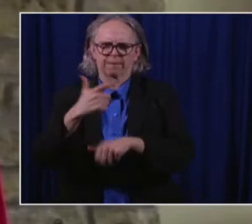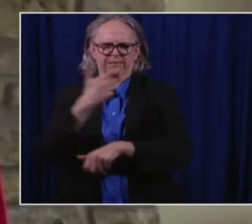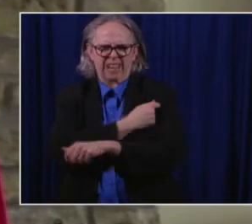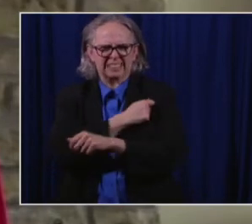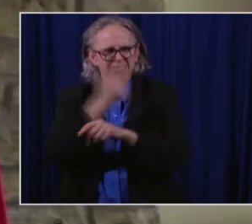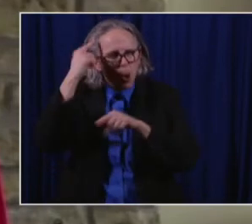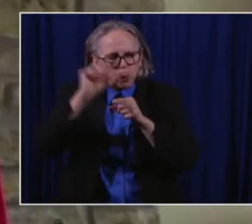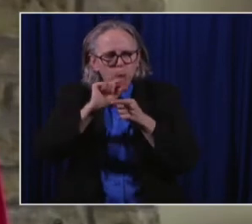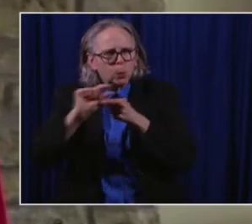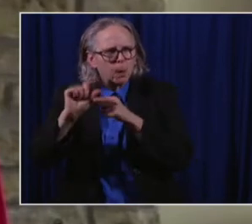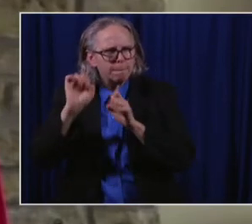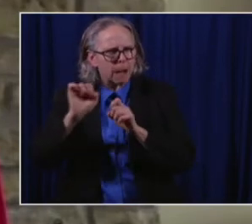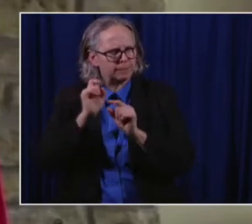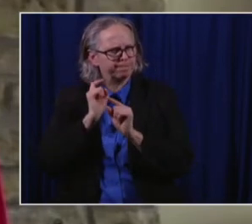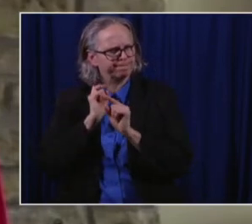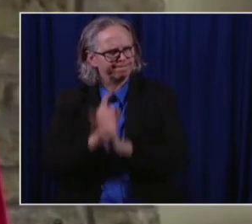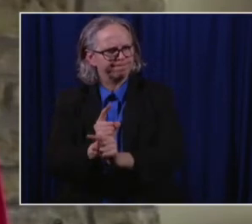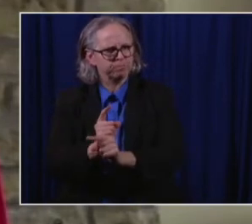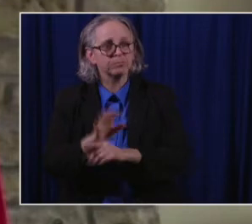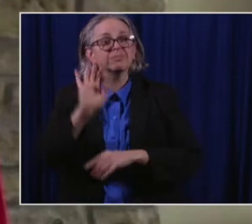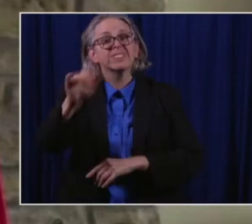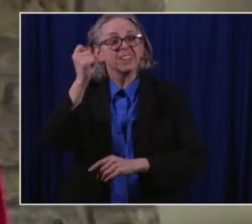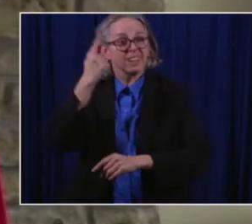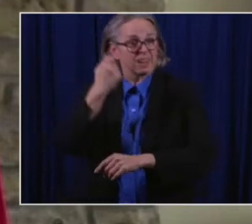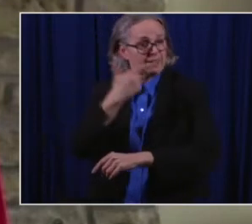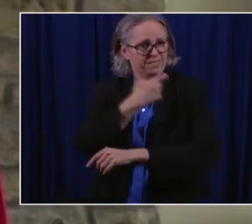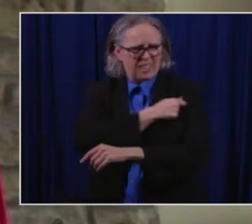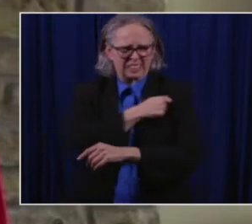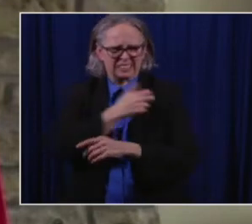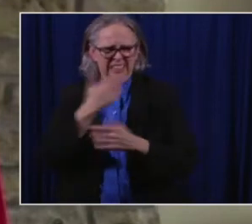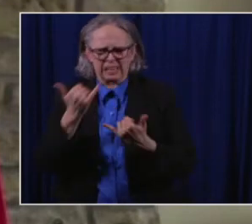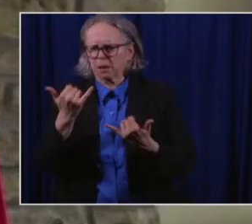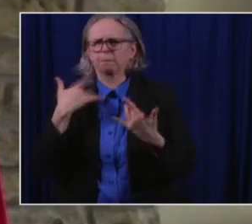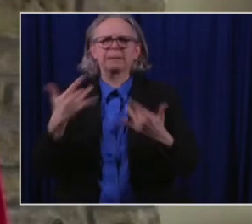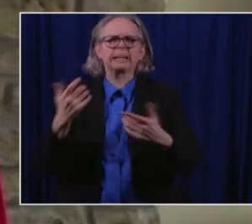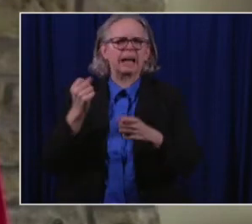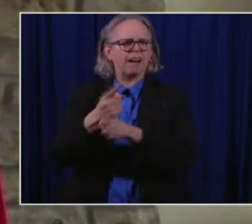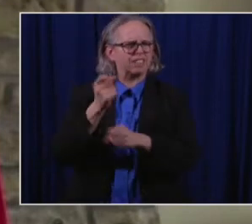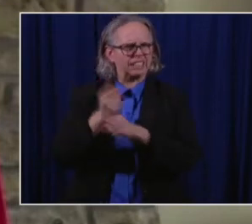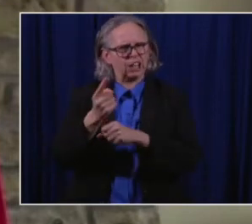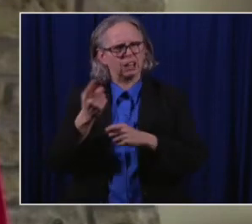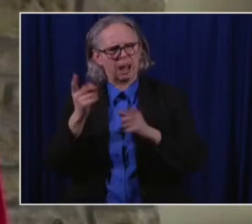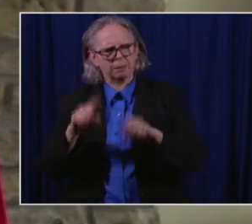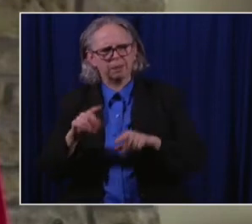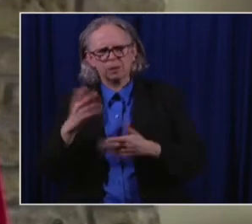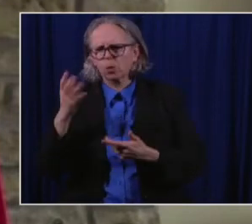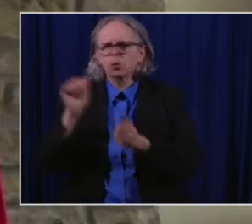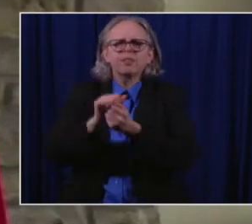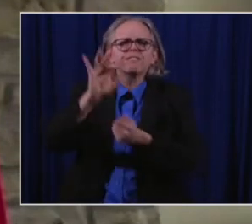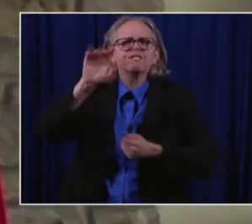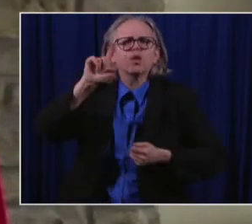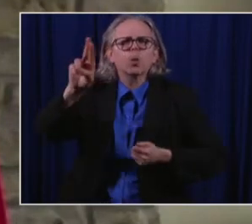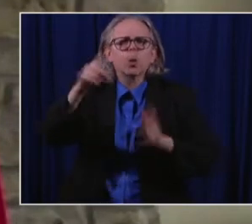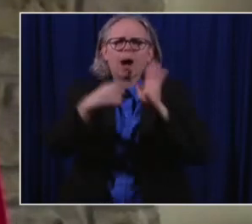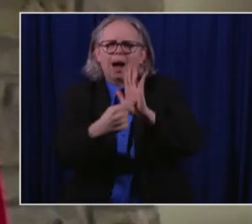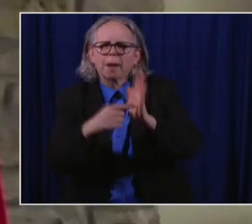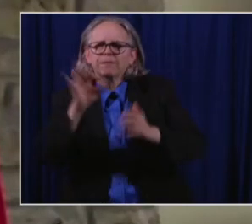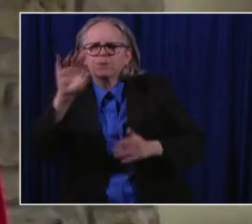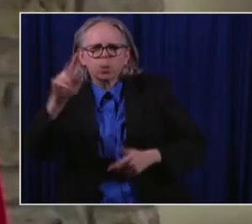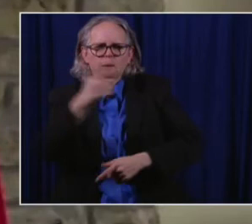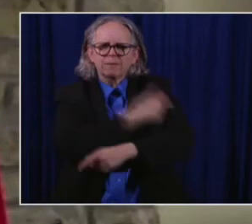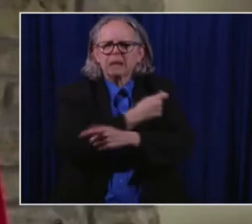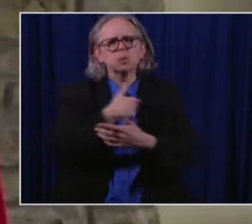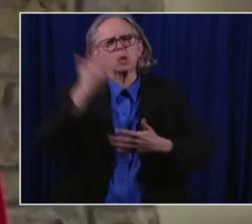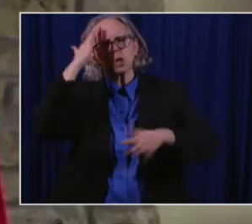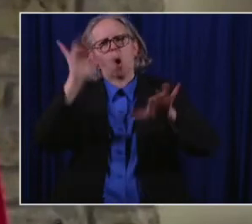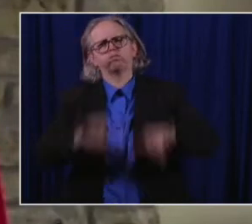while vaccinations are done every year, flu vaccinations at a fairly high volume,